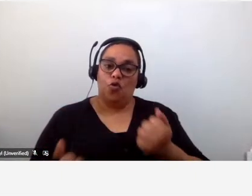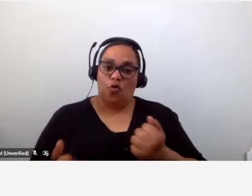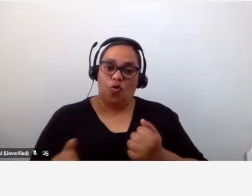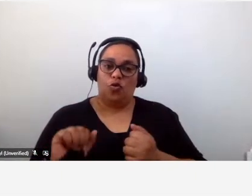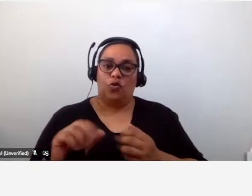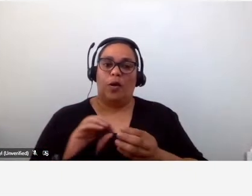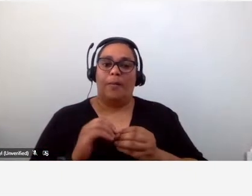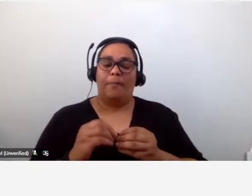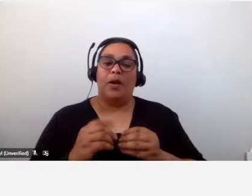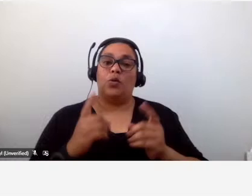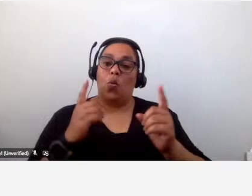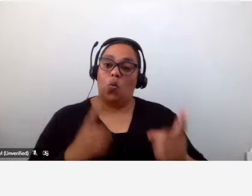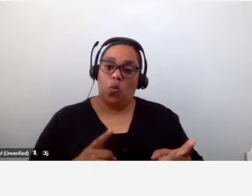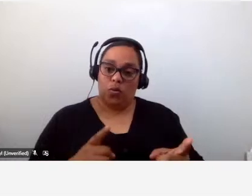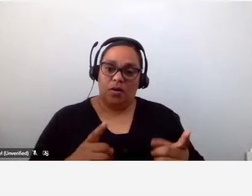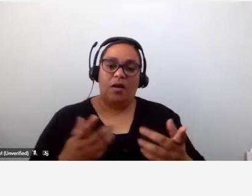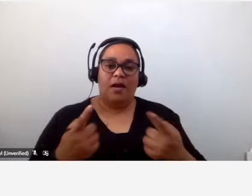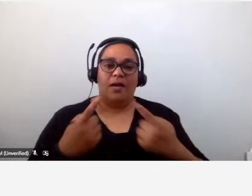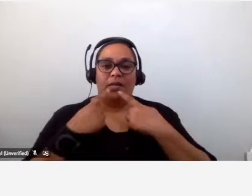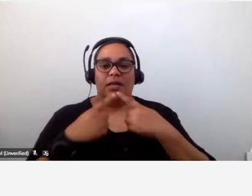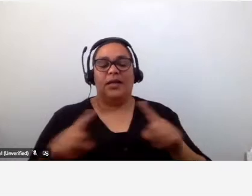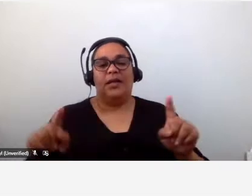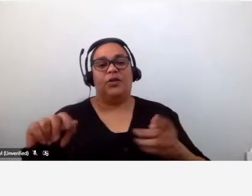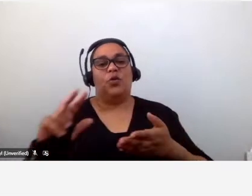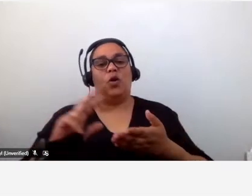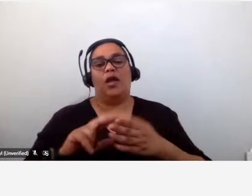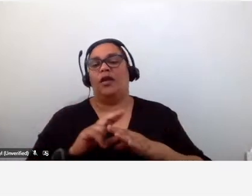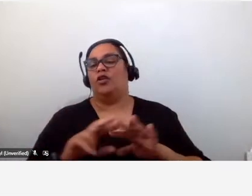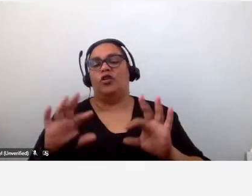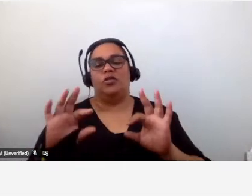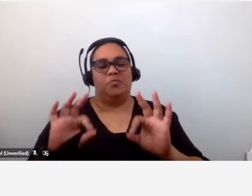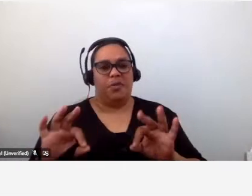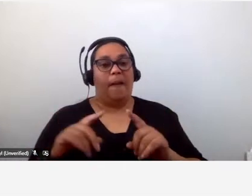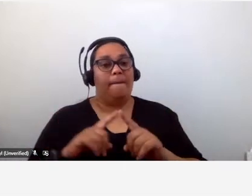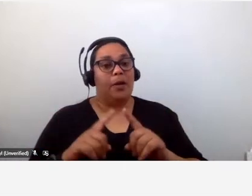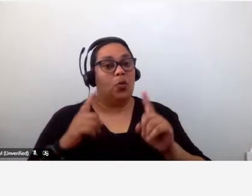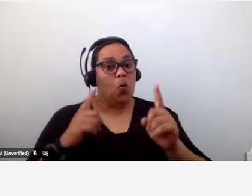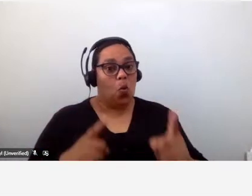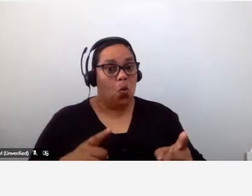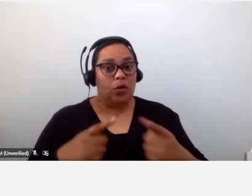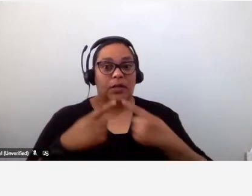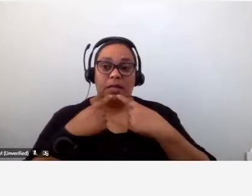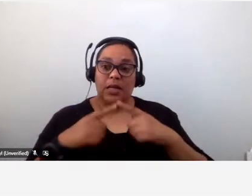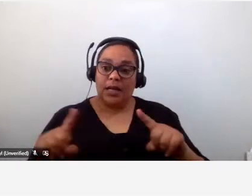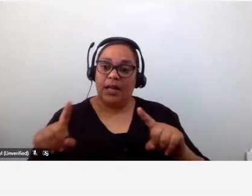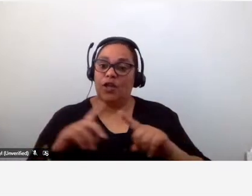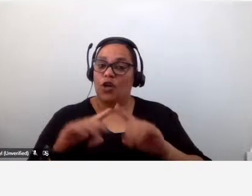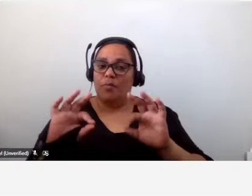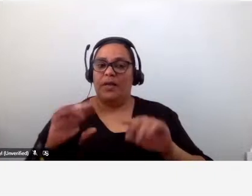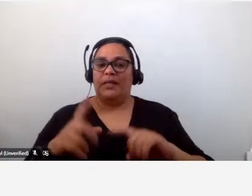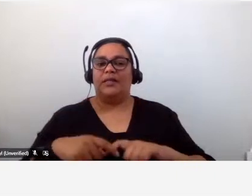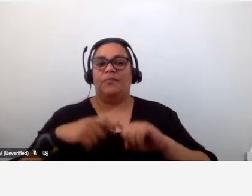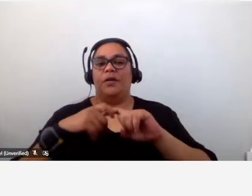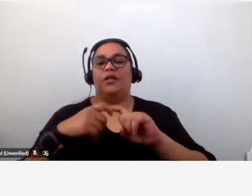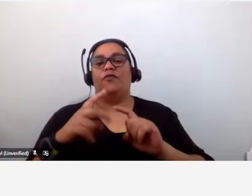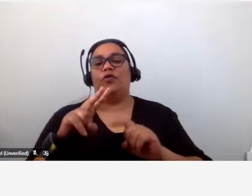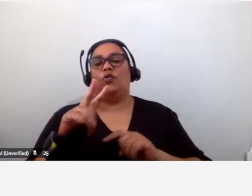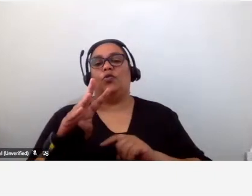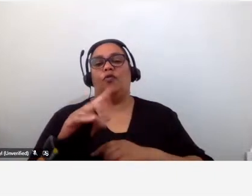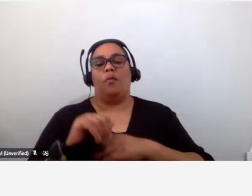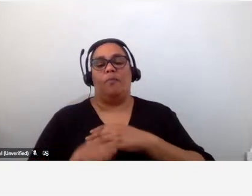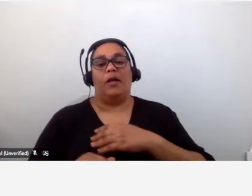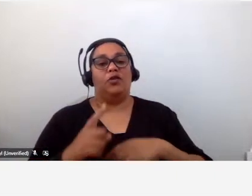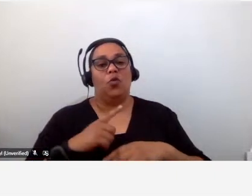made an order and declared the act invalid. But the order declaring the act invalid is suspended for 24 months to